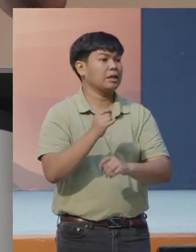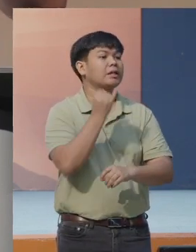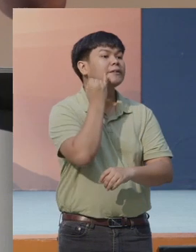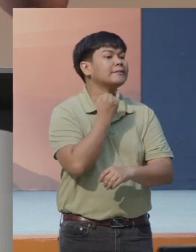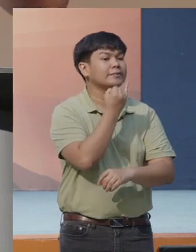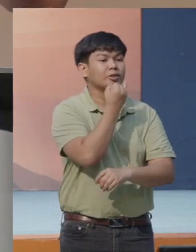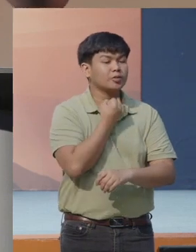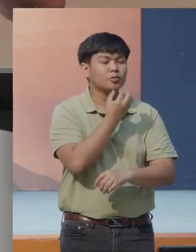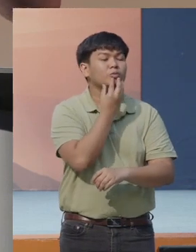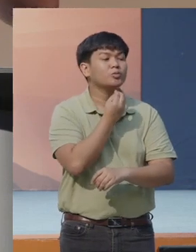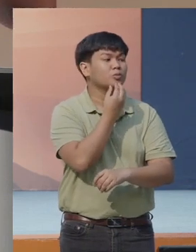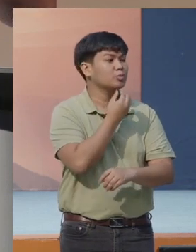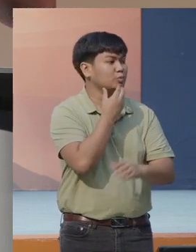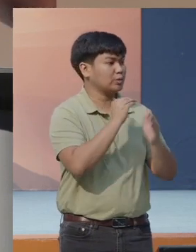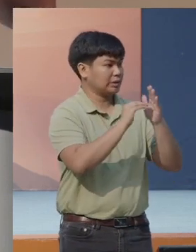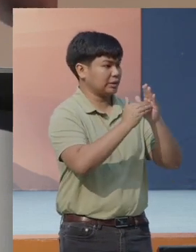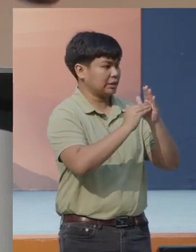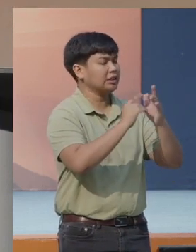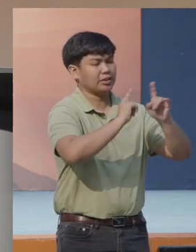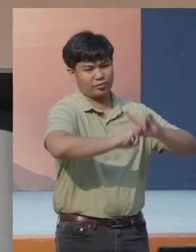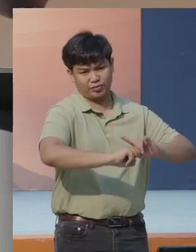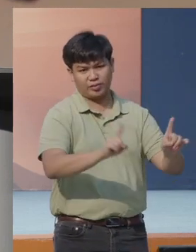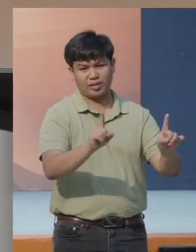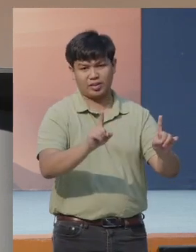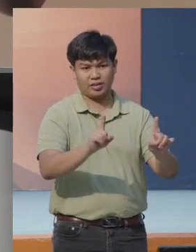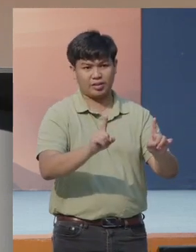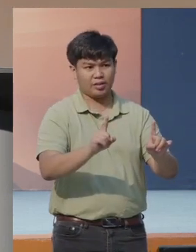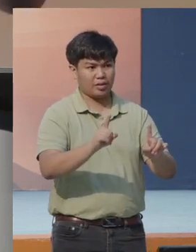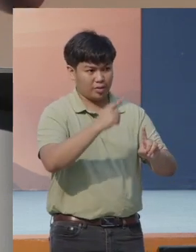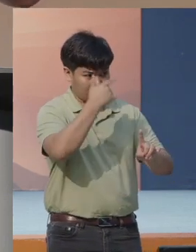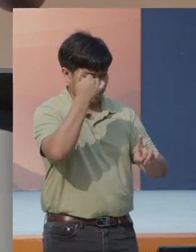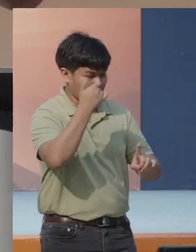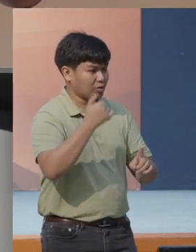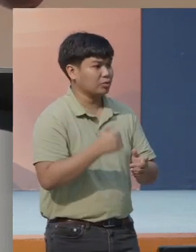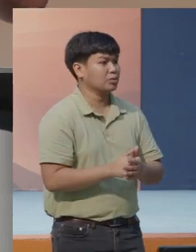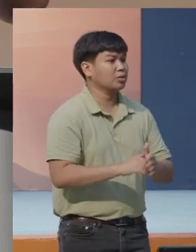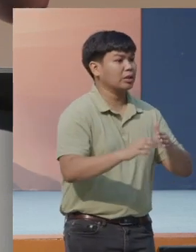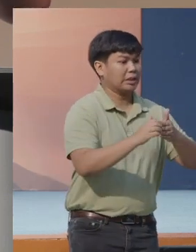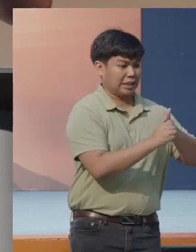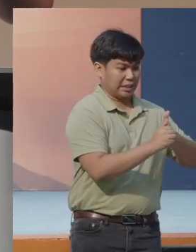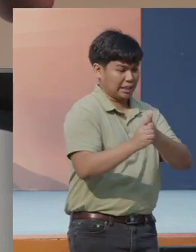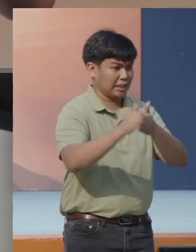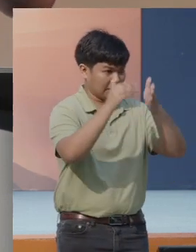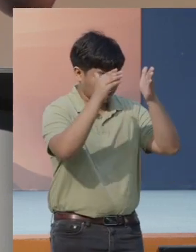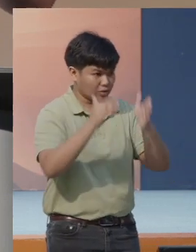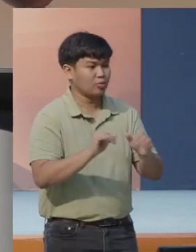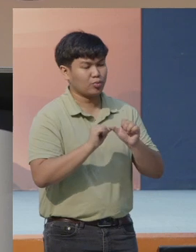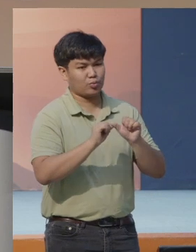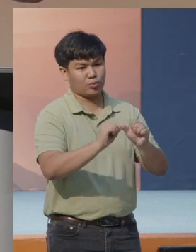the Jewish cities of refuge were under the jurisdiction of the